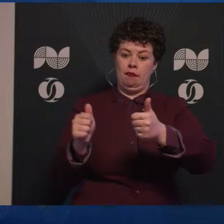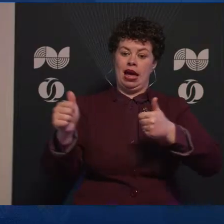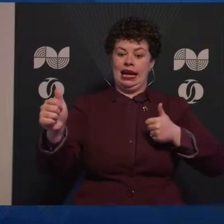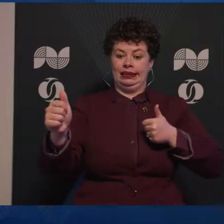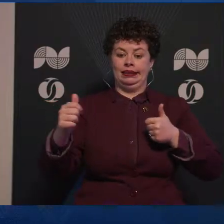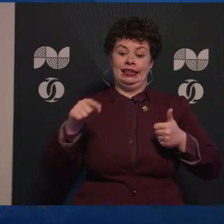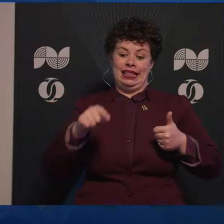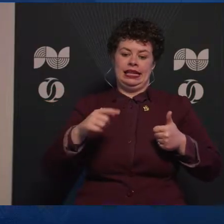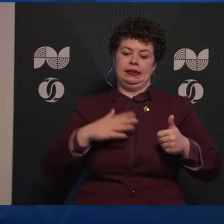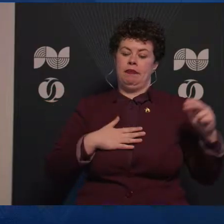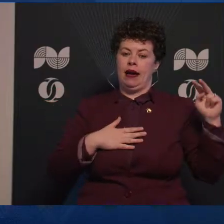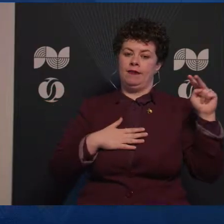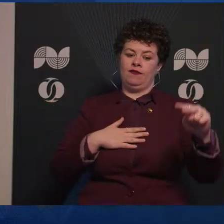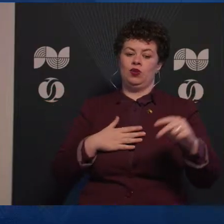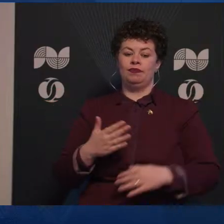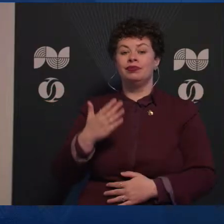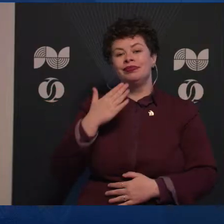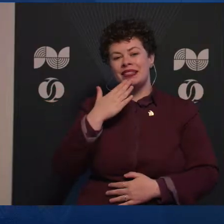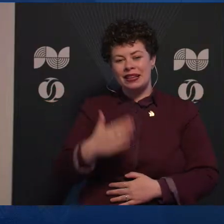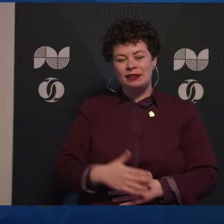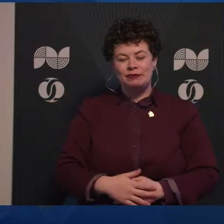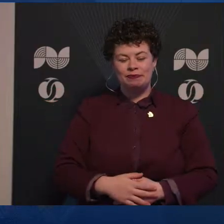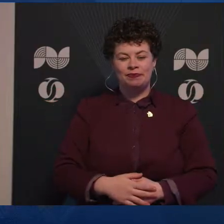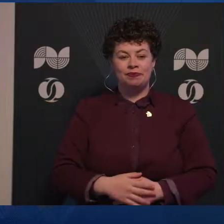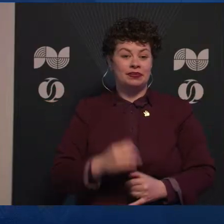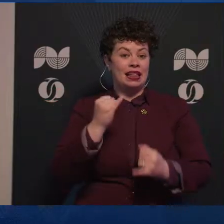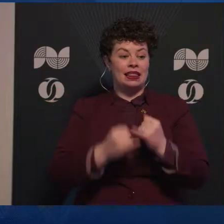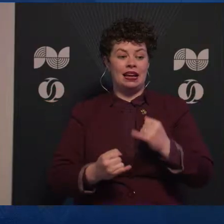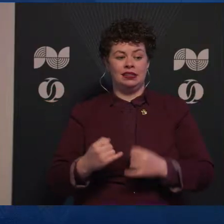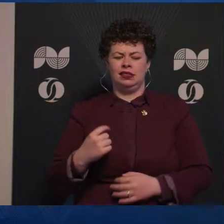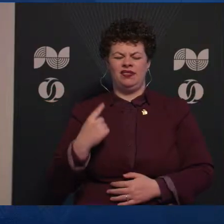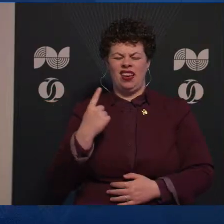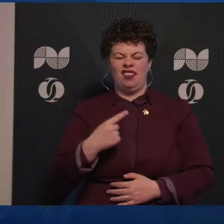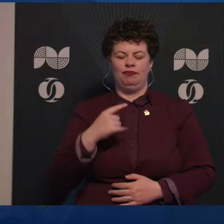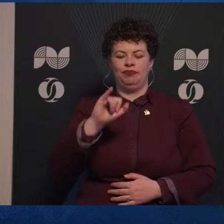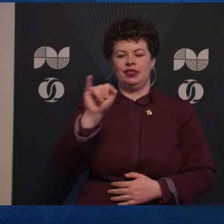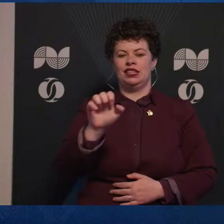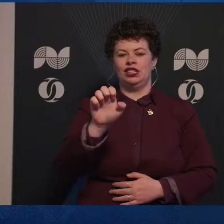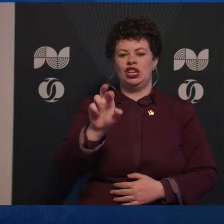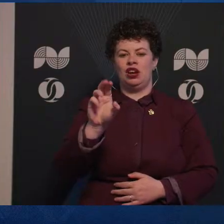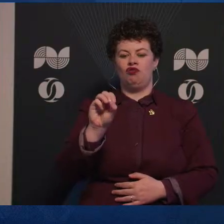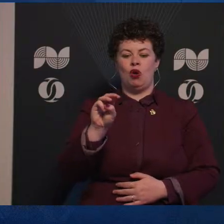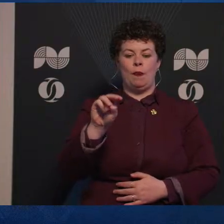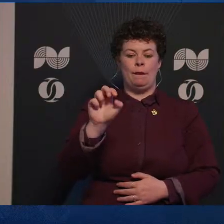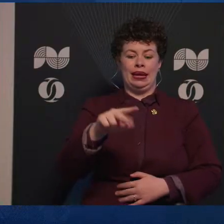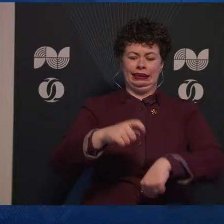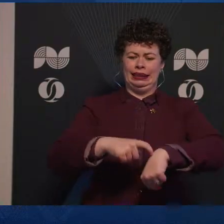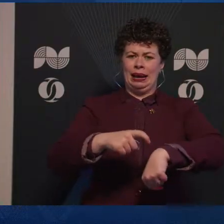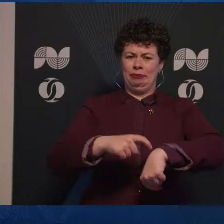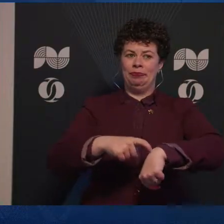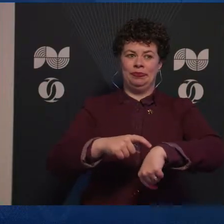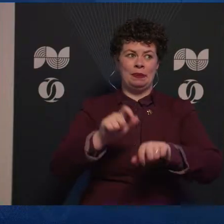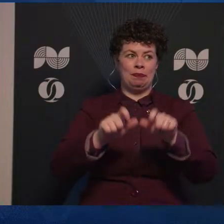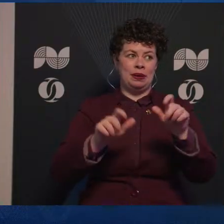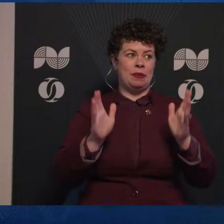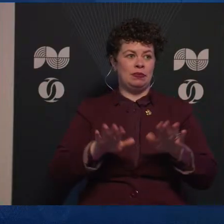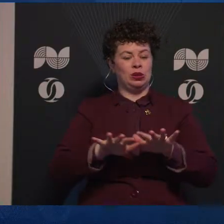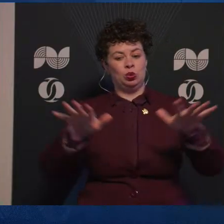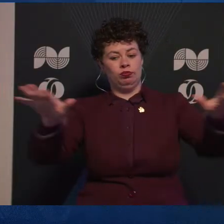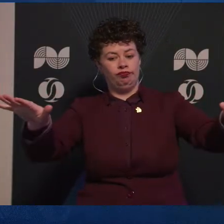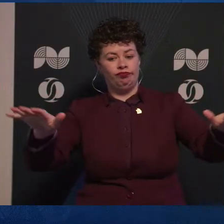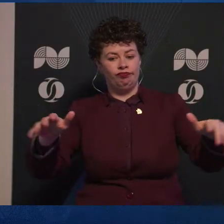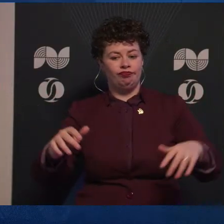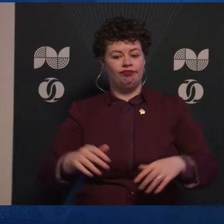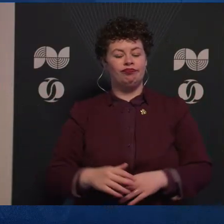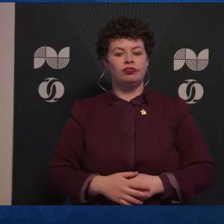of view. Yeah. Okay, thank you. So finally, Jeremy and Beata, very briefly as well, because we do need to finish because people have other sessions to go to. Jeremy,